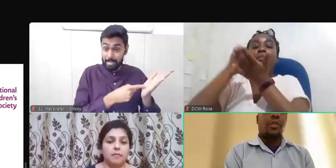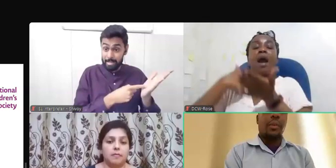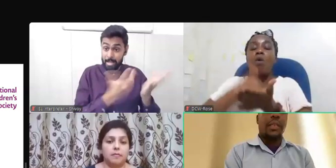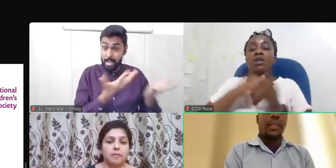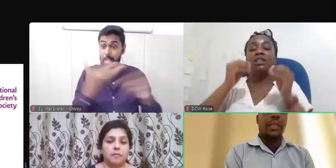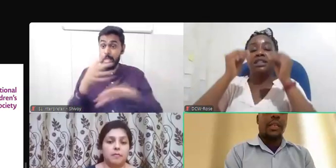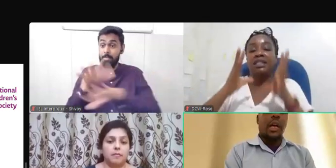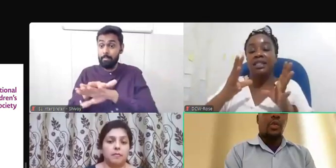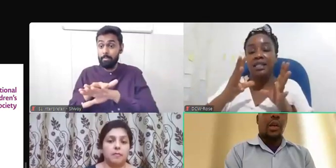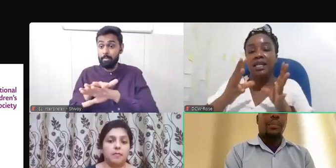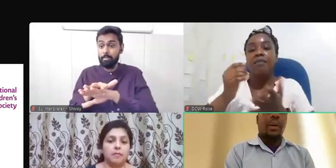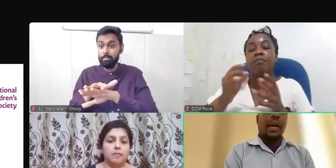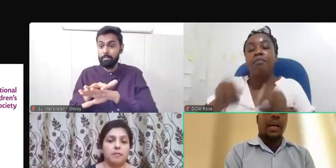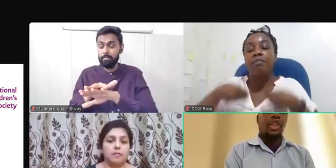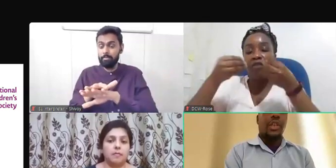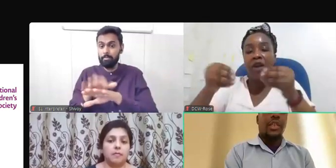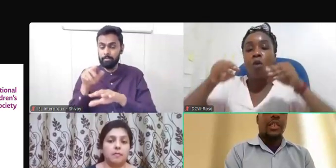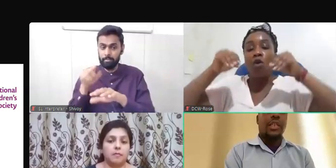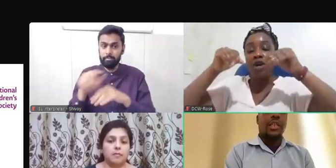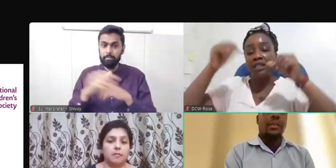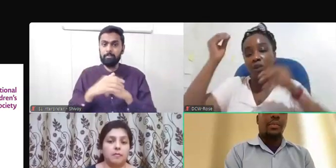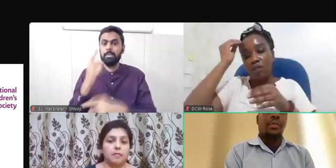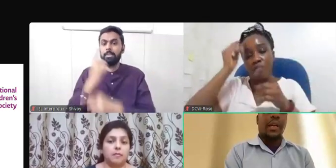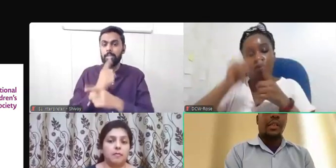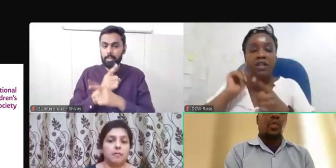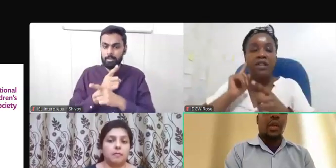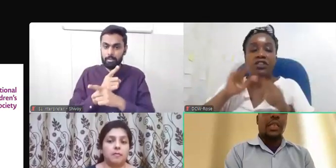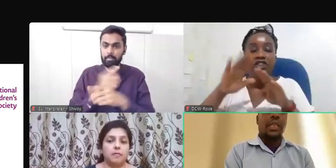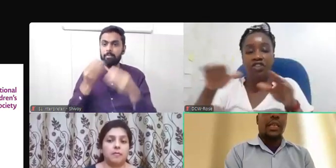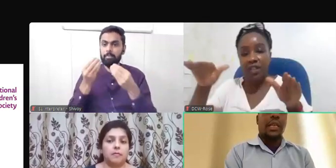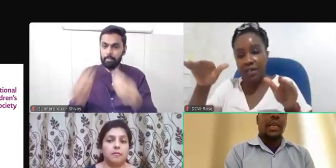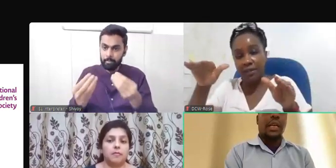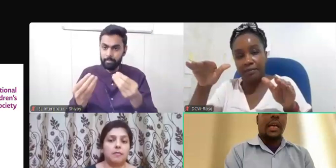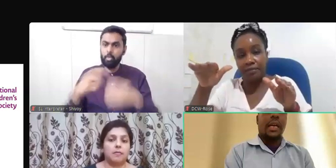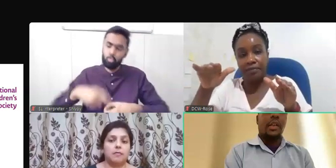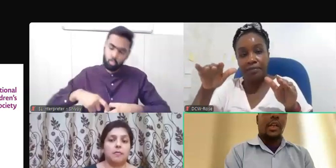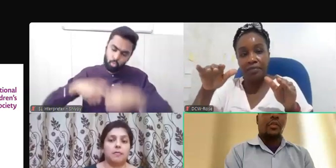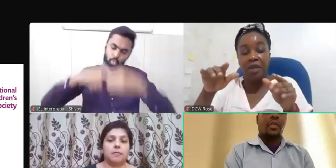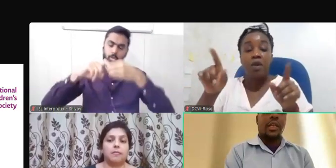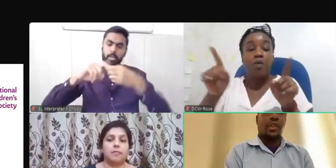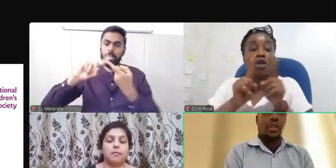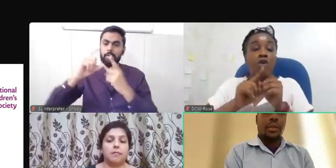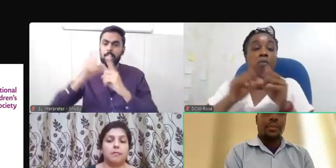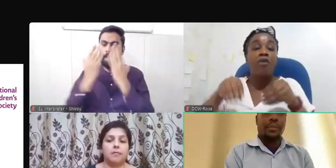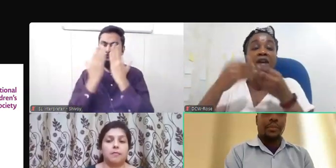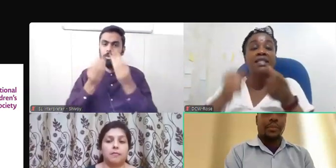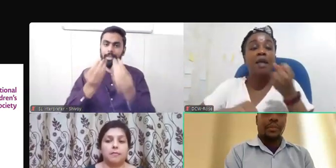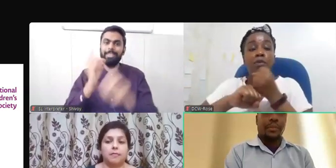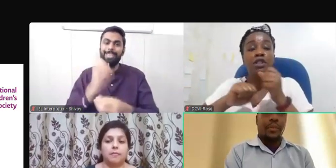visual format to help our teachers provide quality education for the deaf